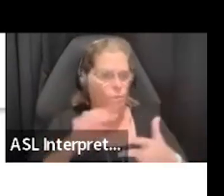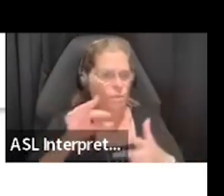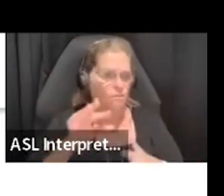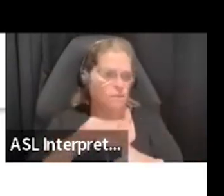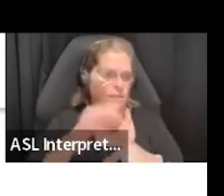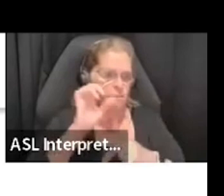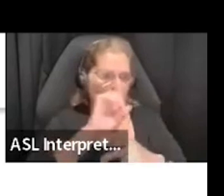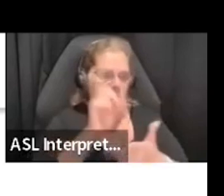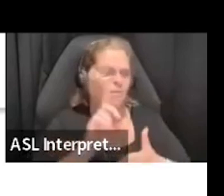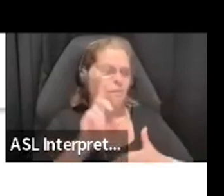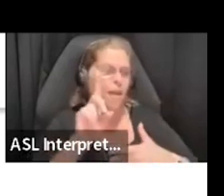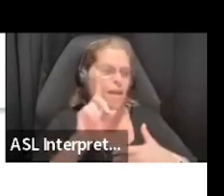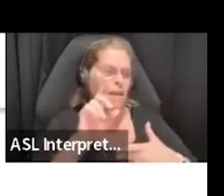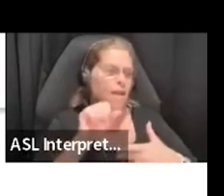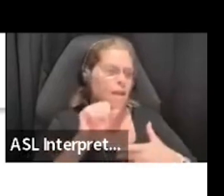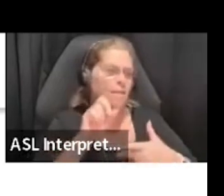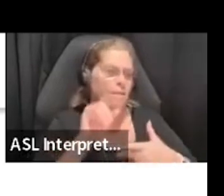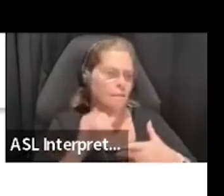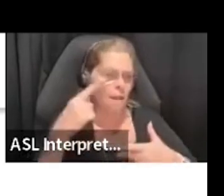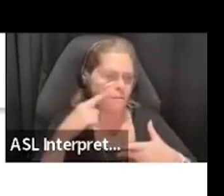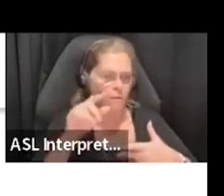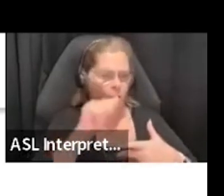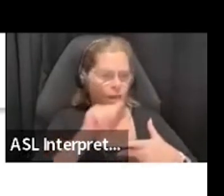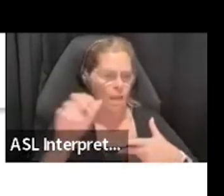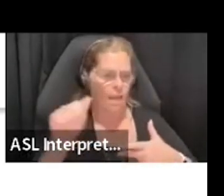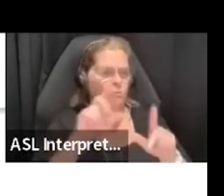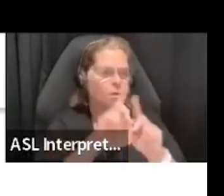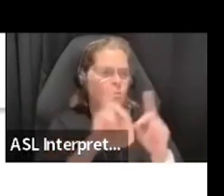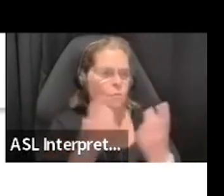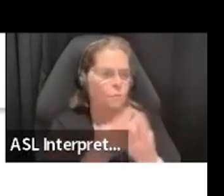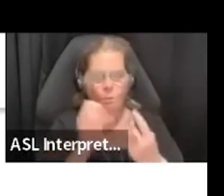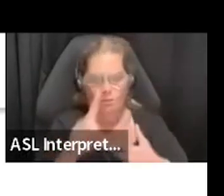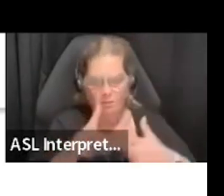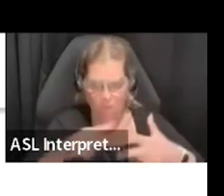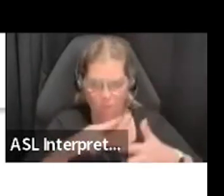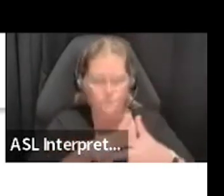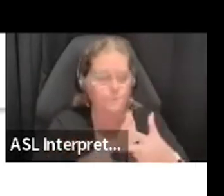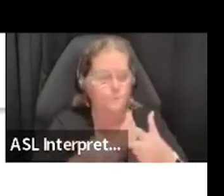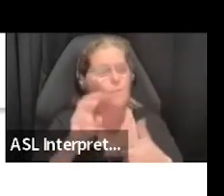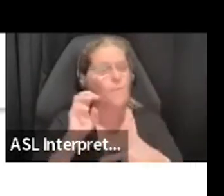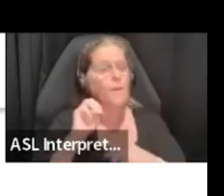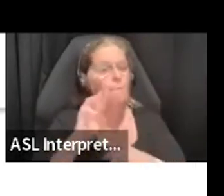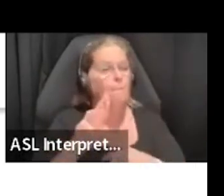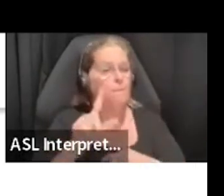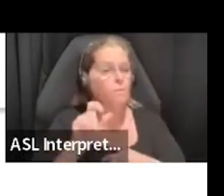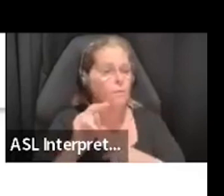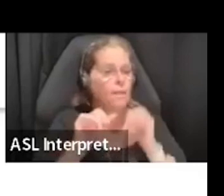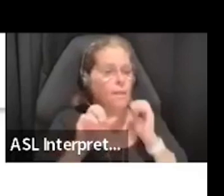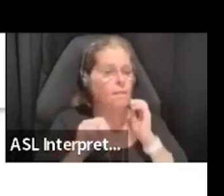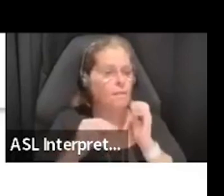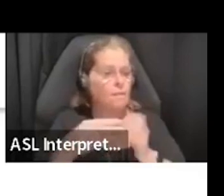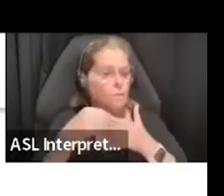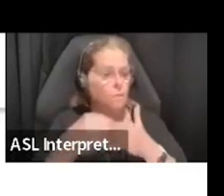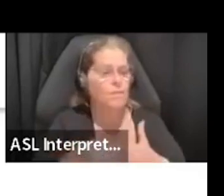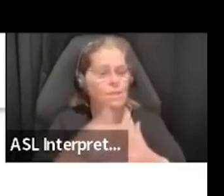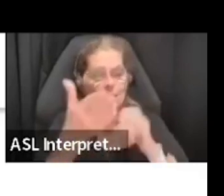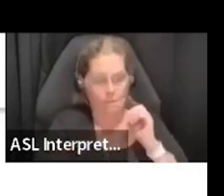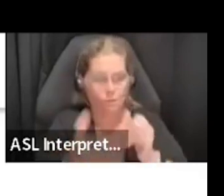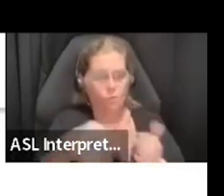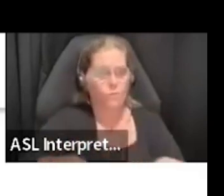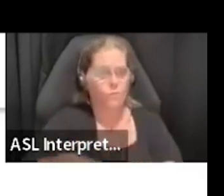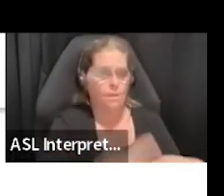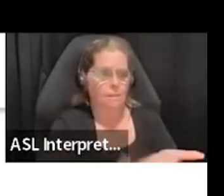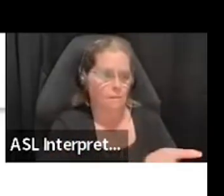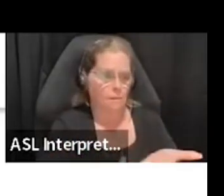Arundel County Public Schools and the Department of Education. Mr. Levinson will lead us through this conversation, and